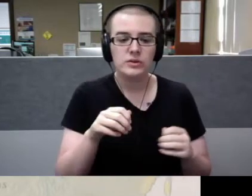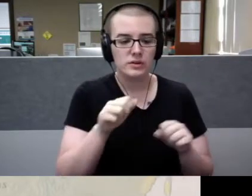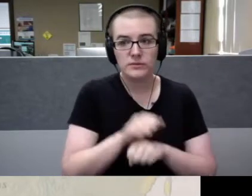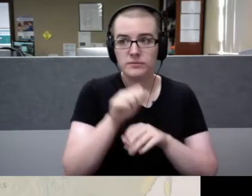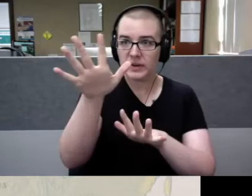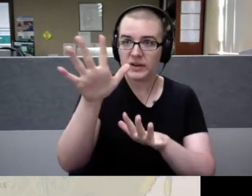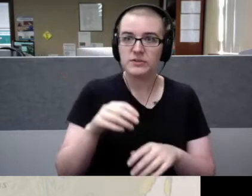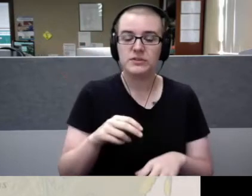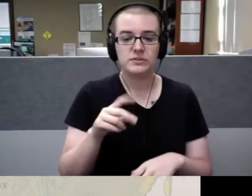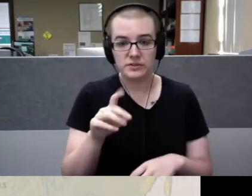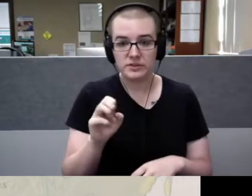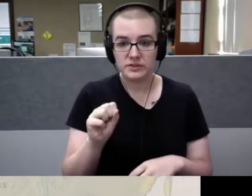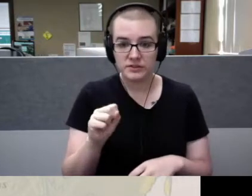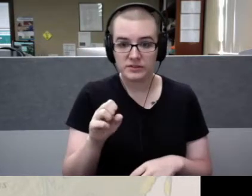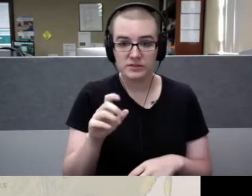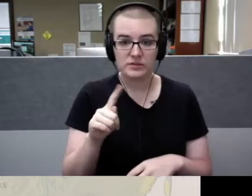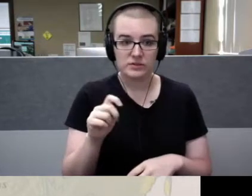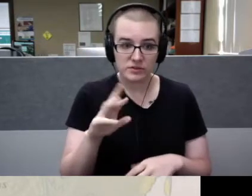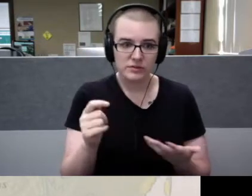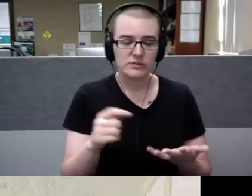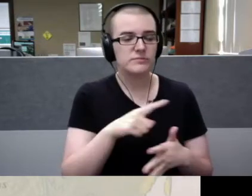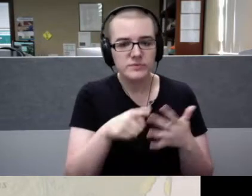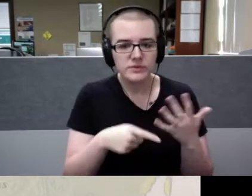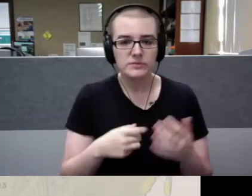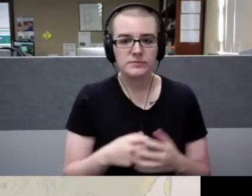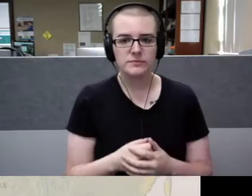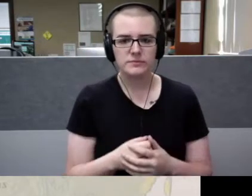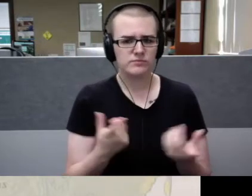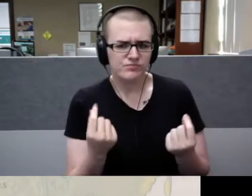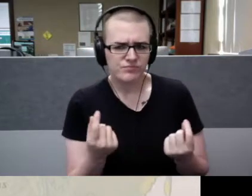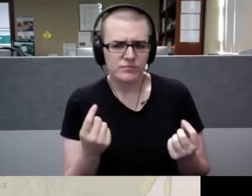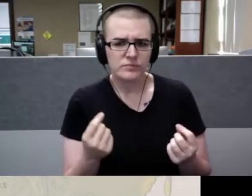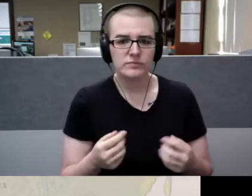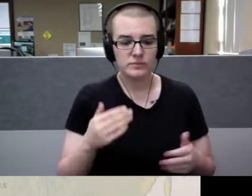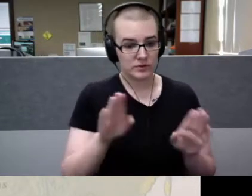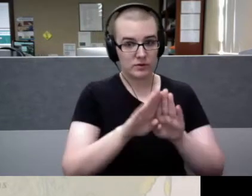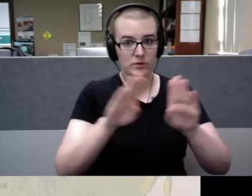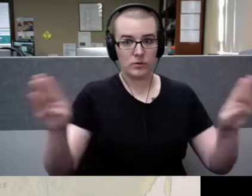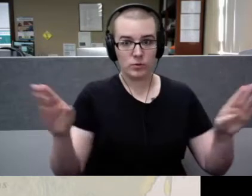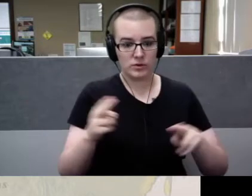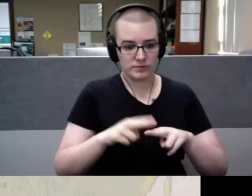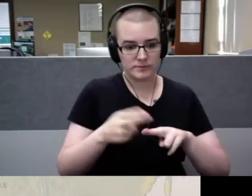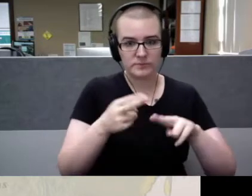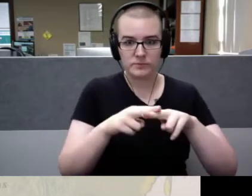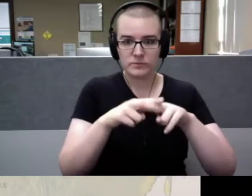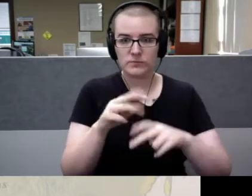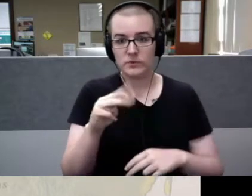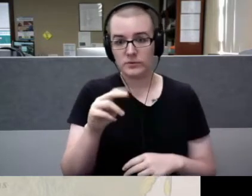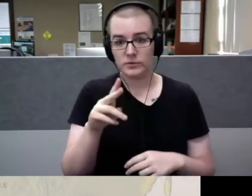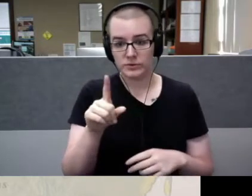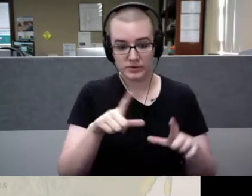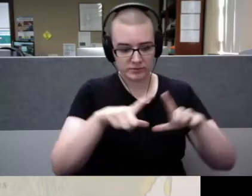what the people of Mesopotamia did is they built walls, large walls with mud bricks to